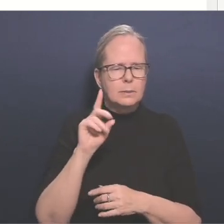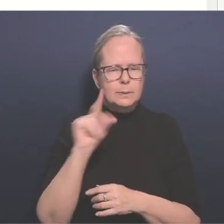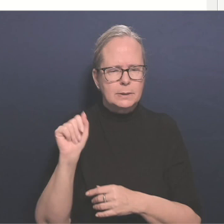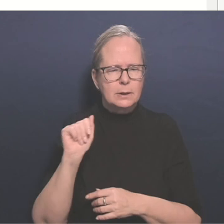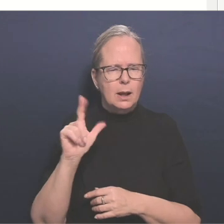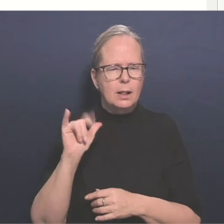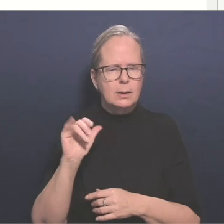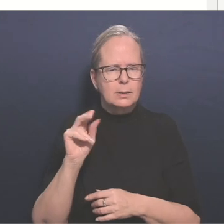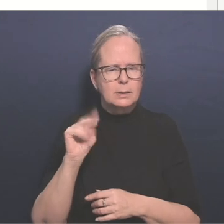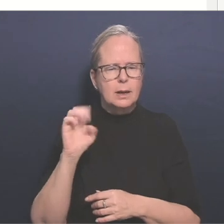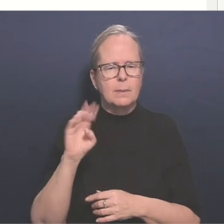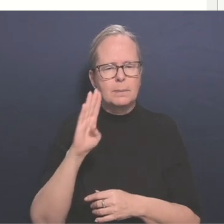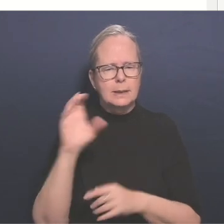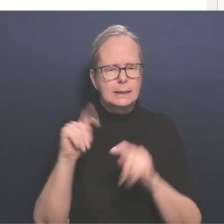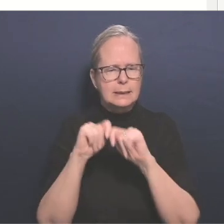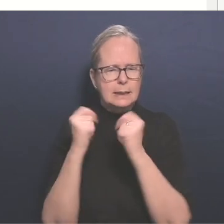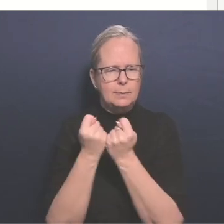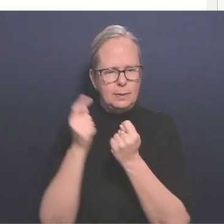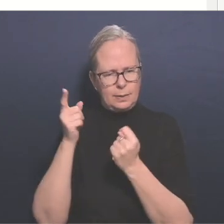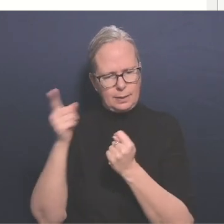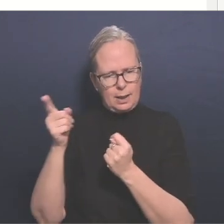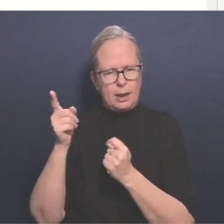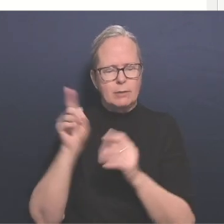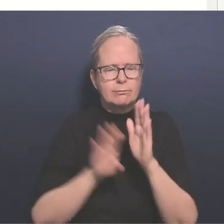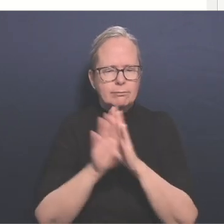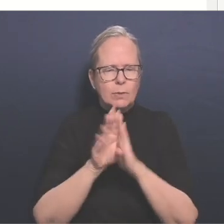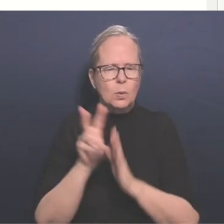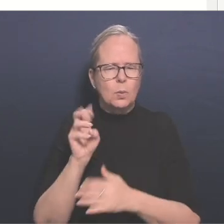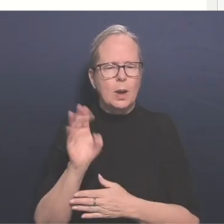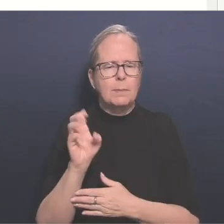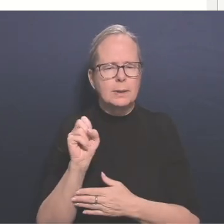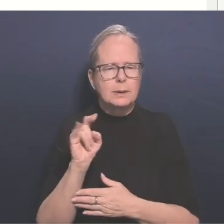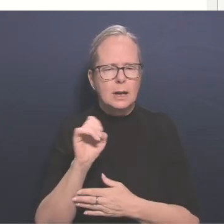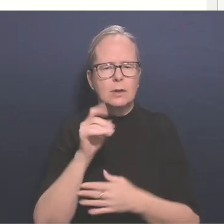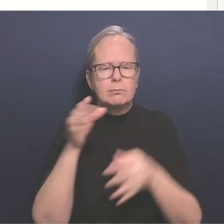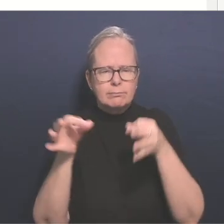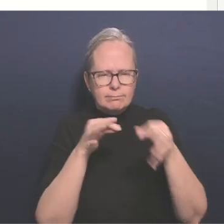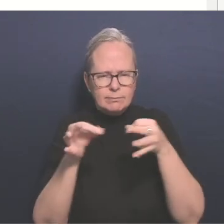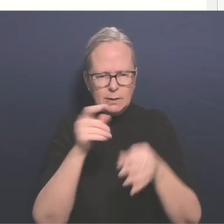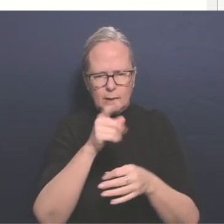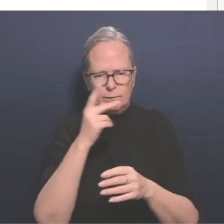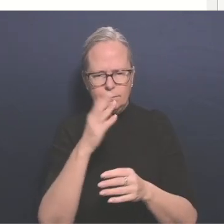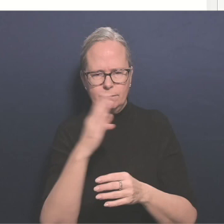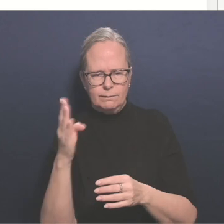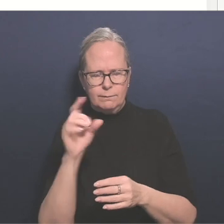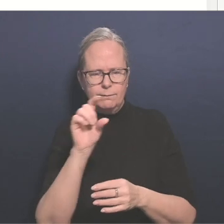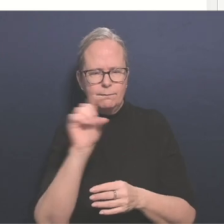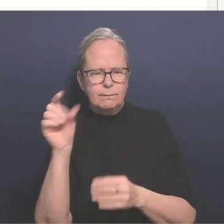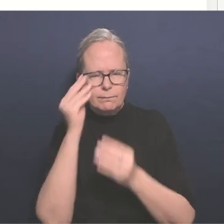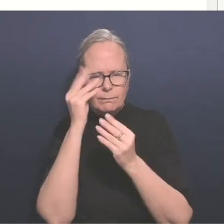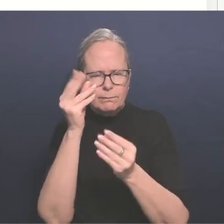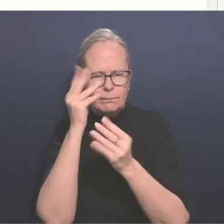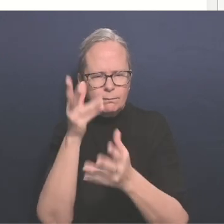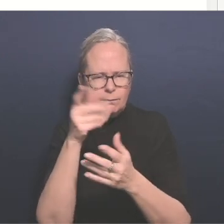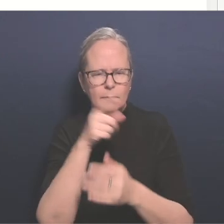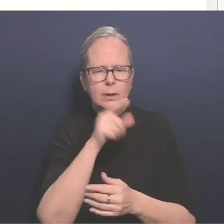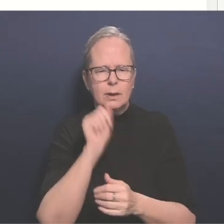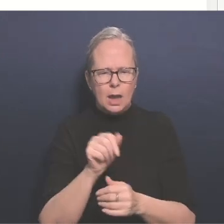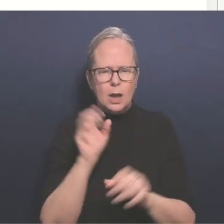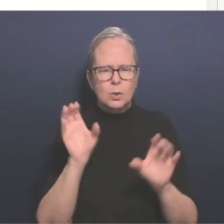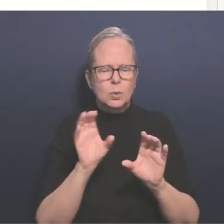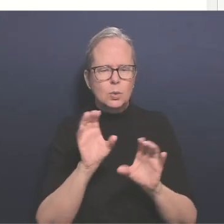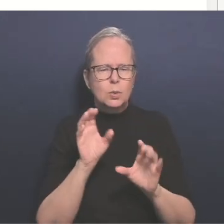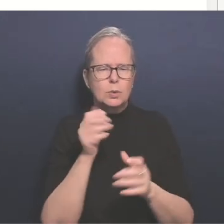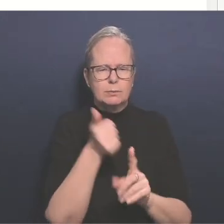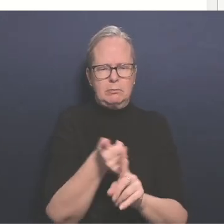it is and how much money approximately per month someone might expect to get if they are eligible. When we